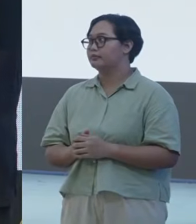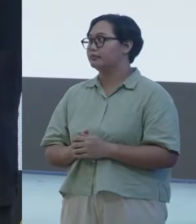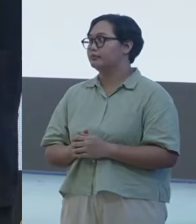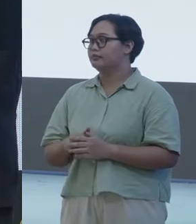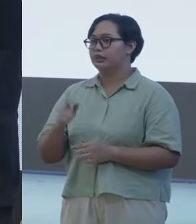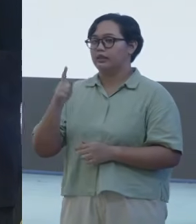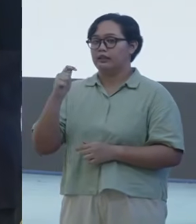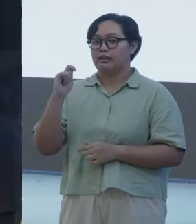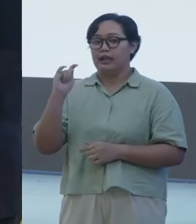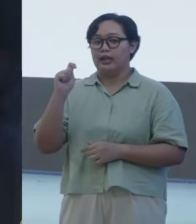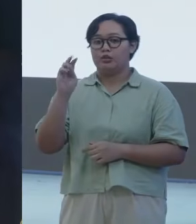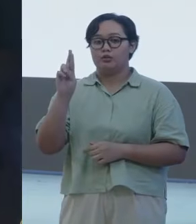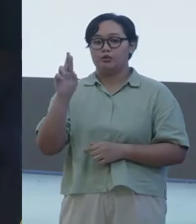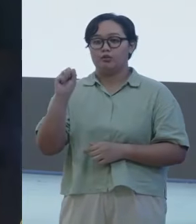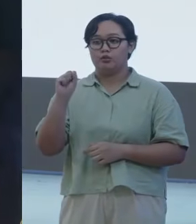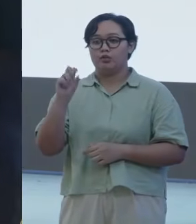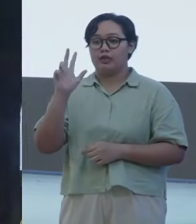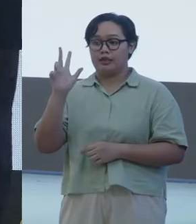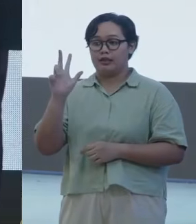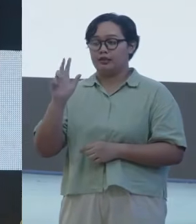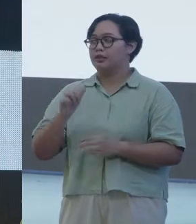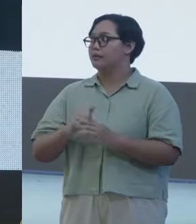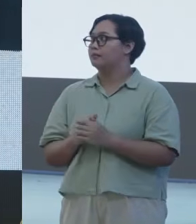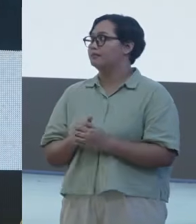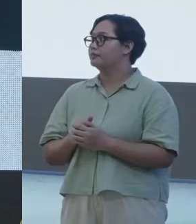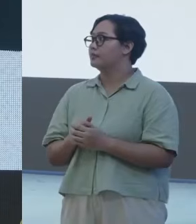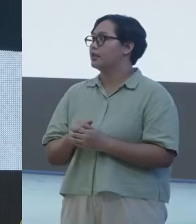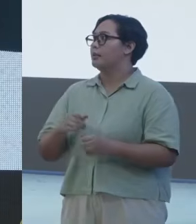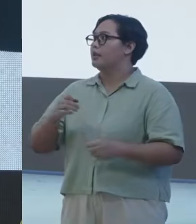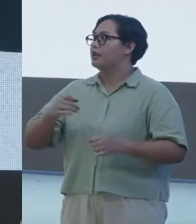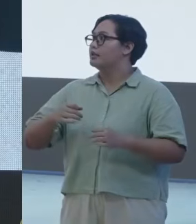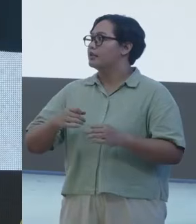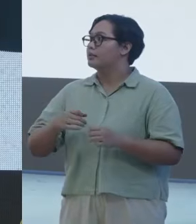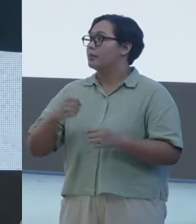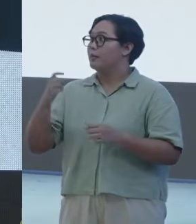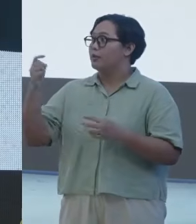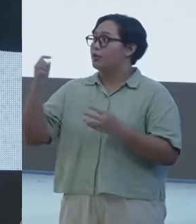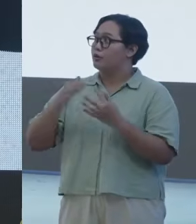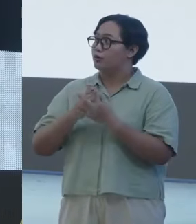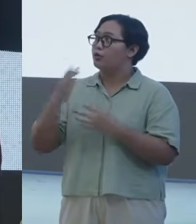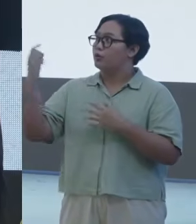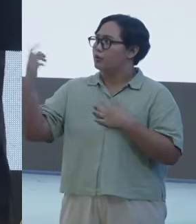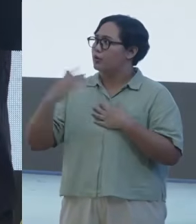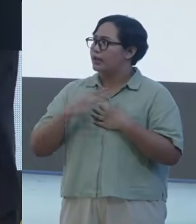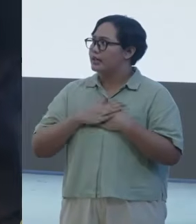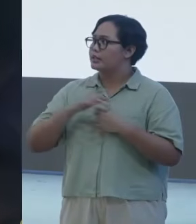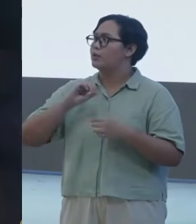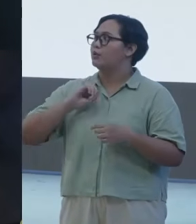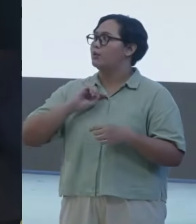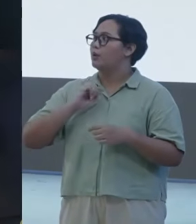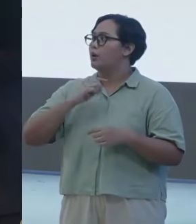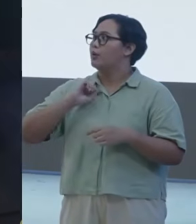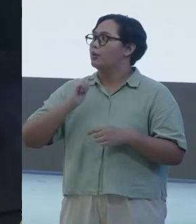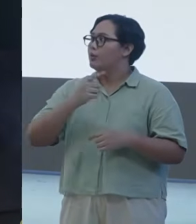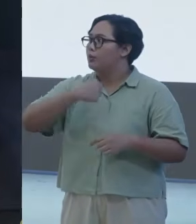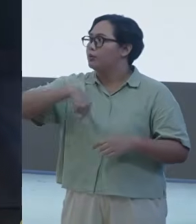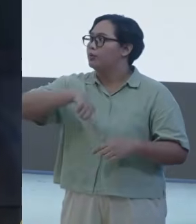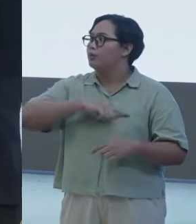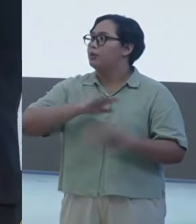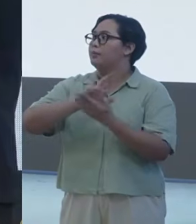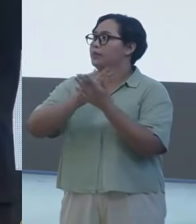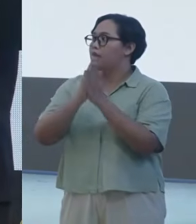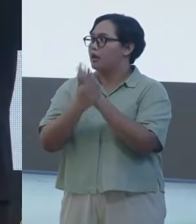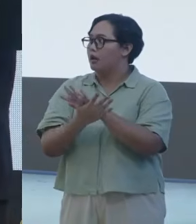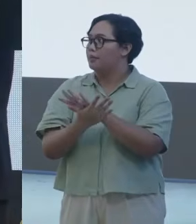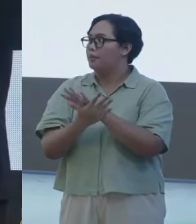Titus 3:7-8, so that being justified by His grace, we might become heirs according to the hope of eternal life.